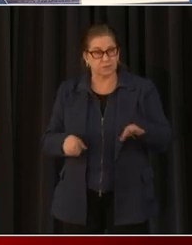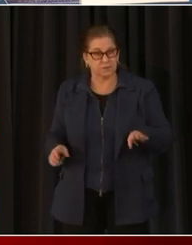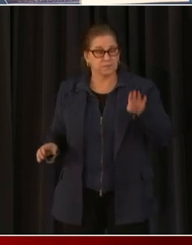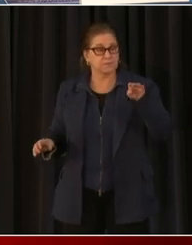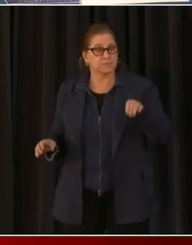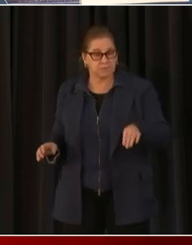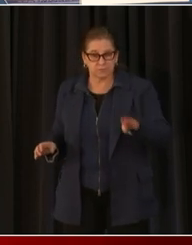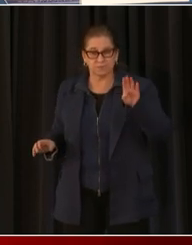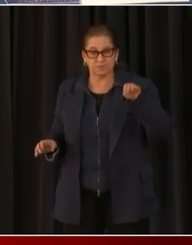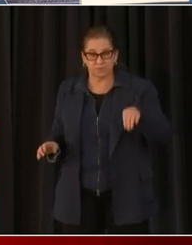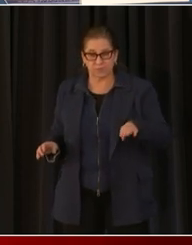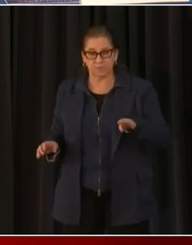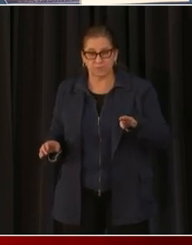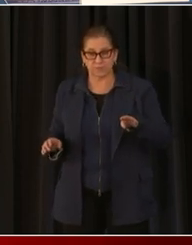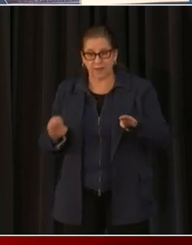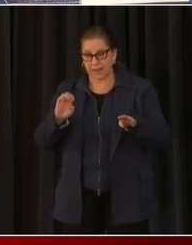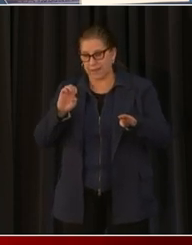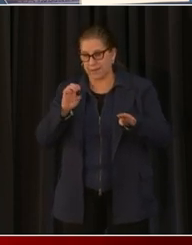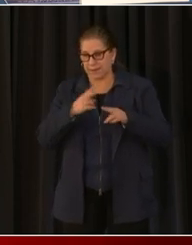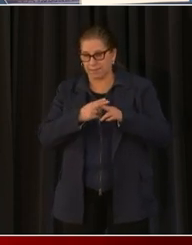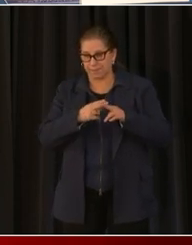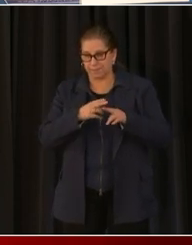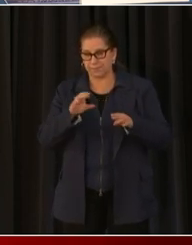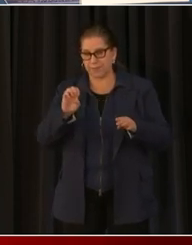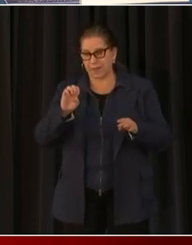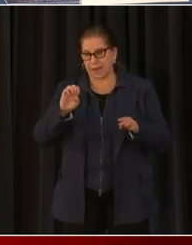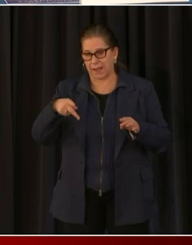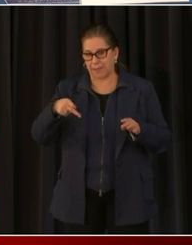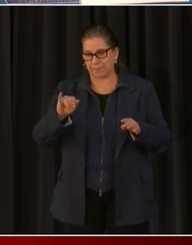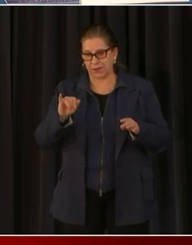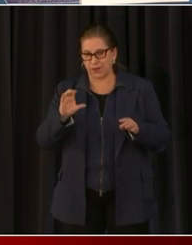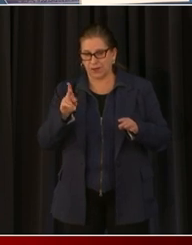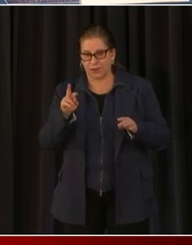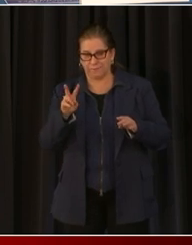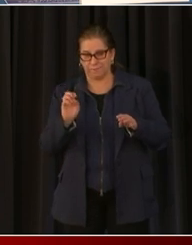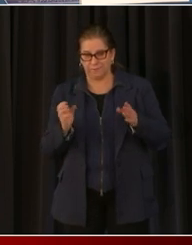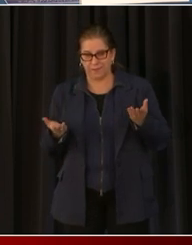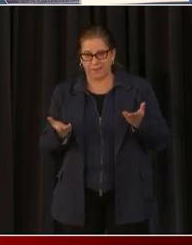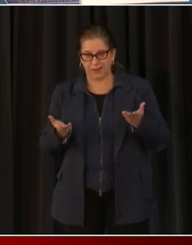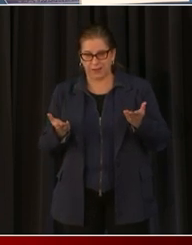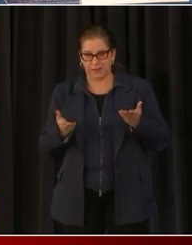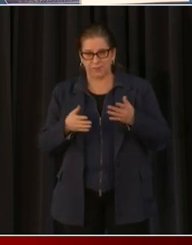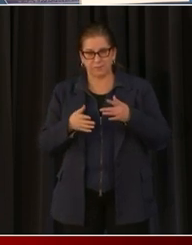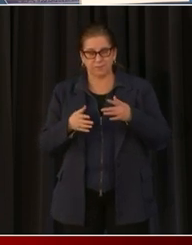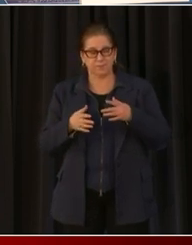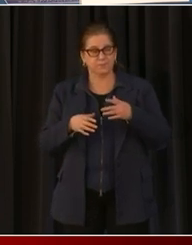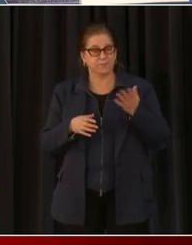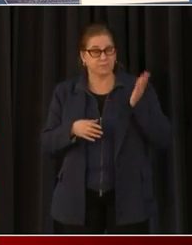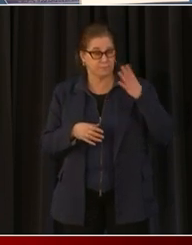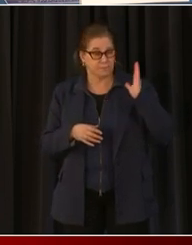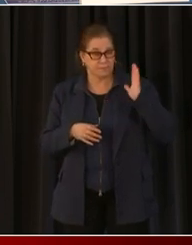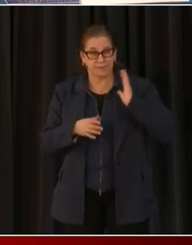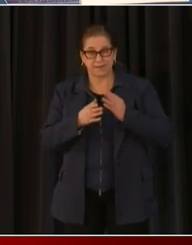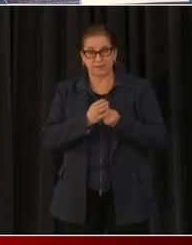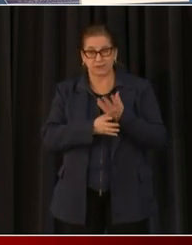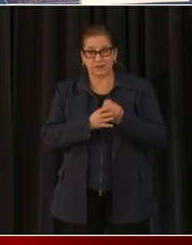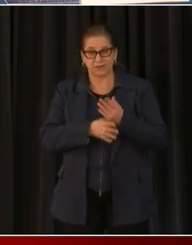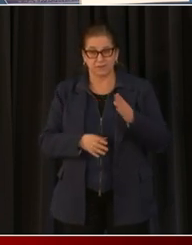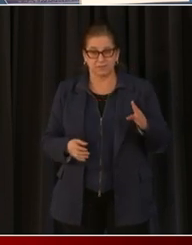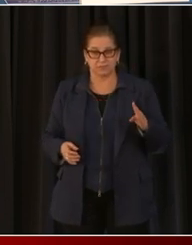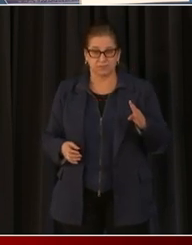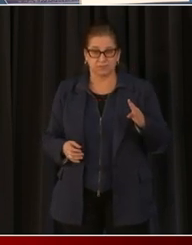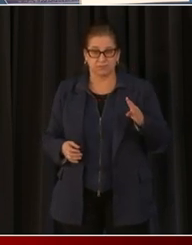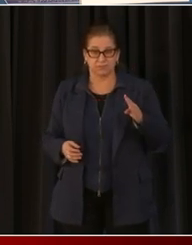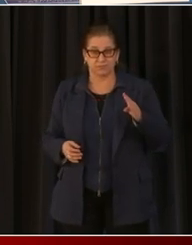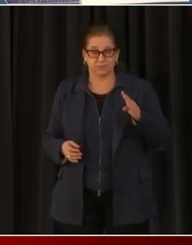So this is what's called the epi curve for the District of Columbia, showing that early in the spring with the pandemic, we had our first